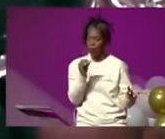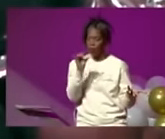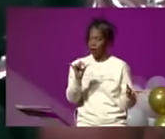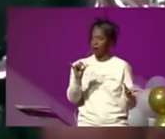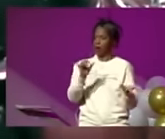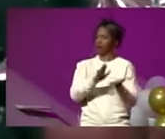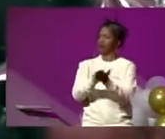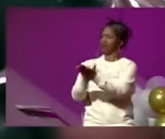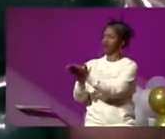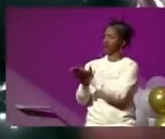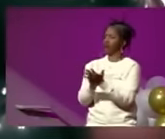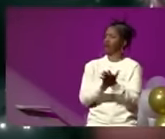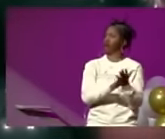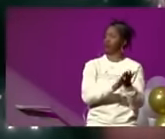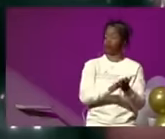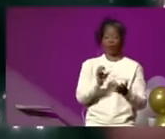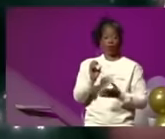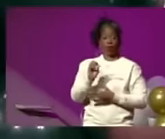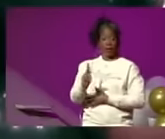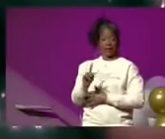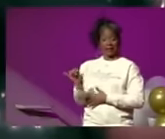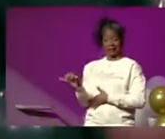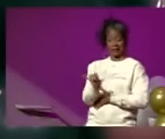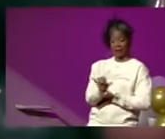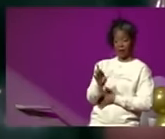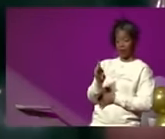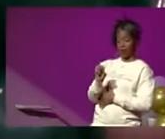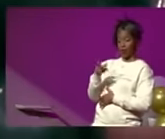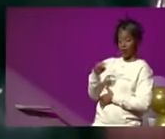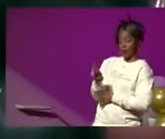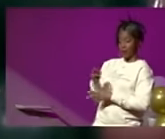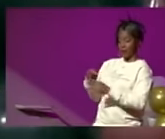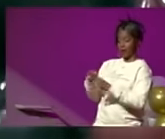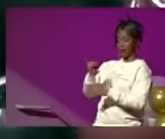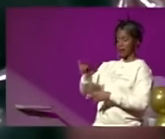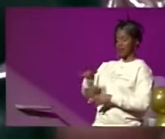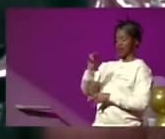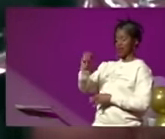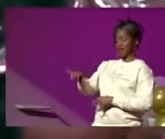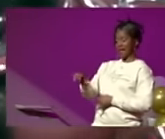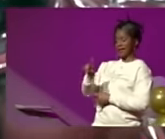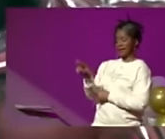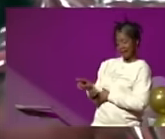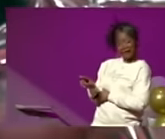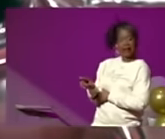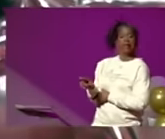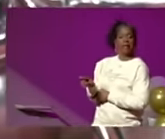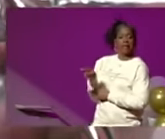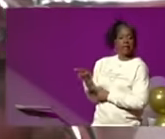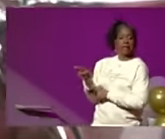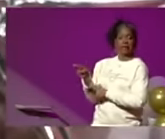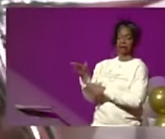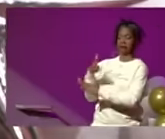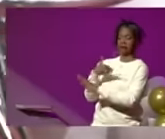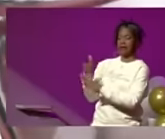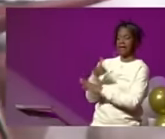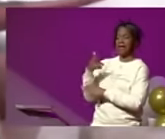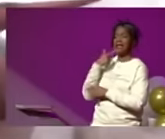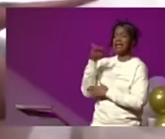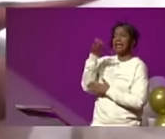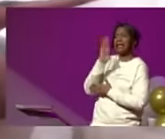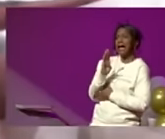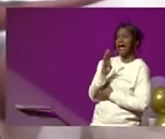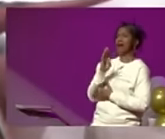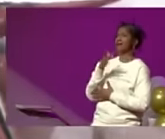And so Jay-Z would put it like this later on: God forgive me for my brash delivery, but I remember